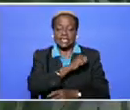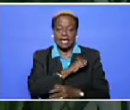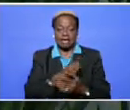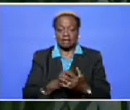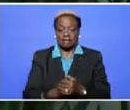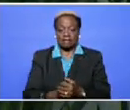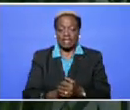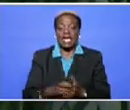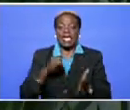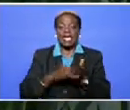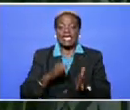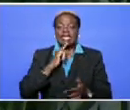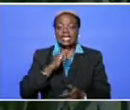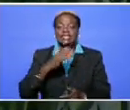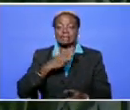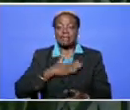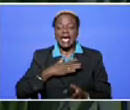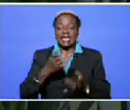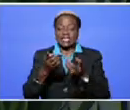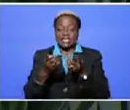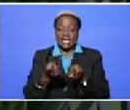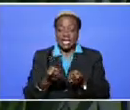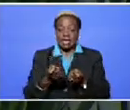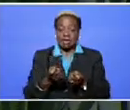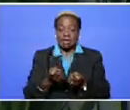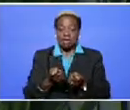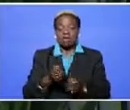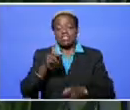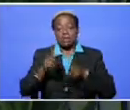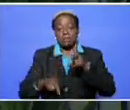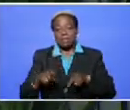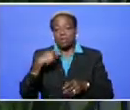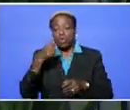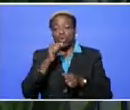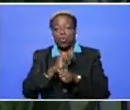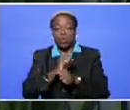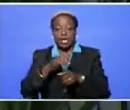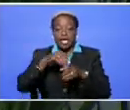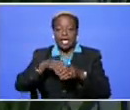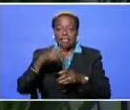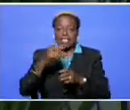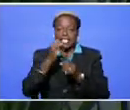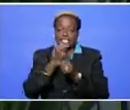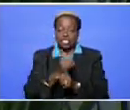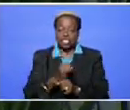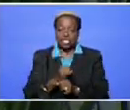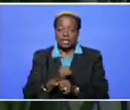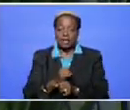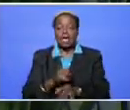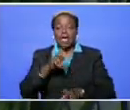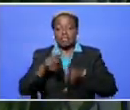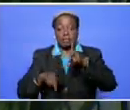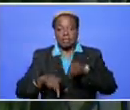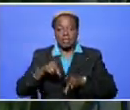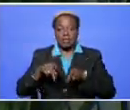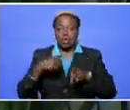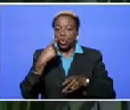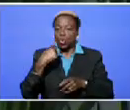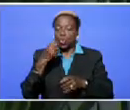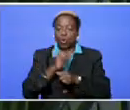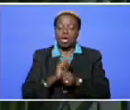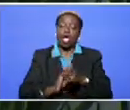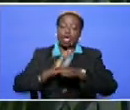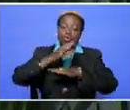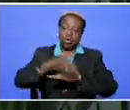my desire that those of you who work intimately within this institution and those of you who work across the